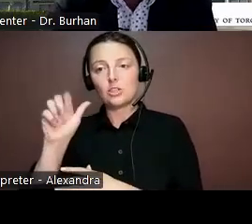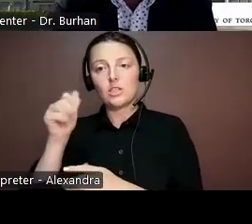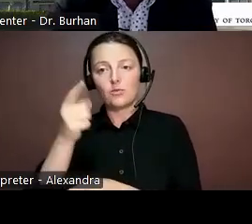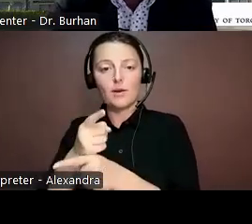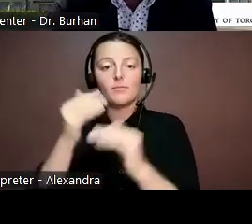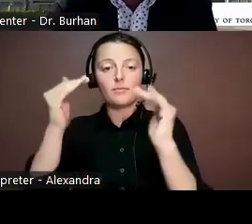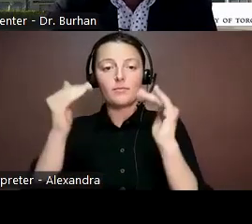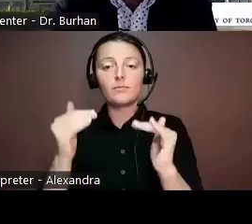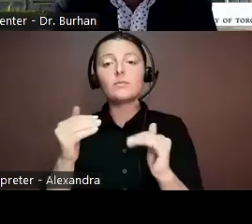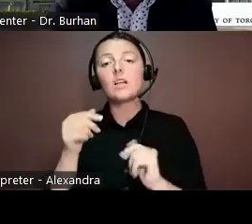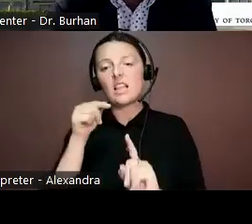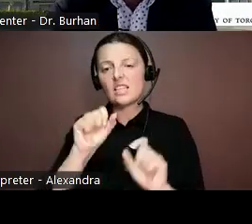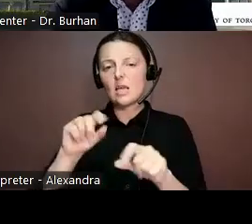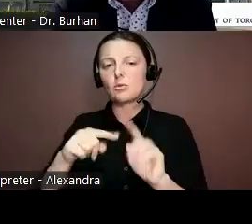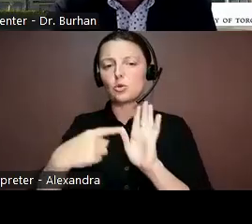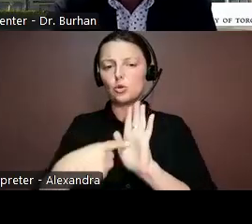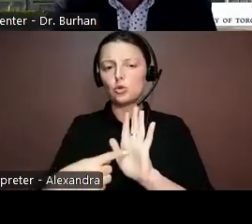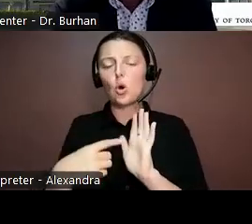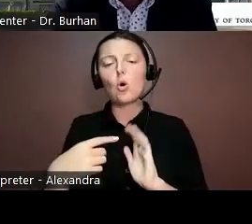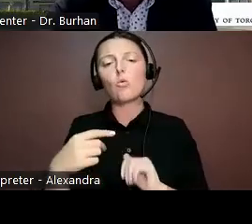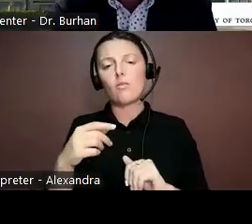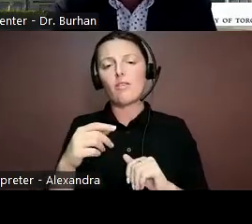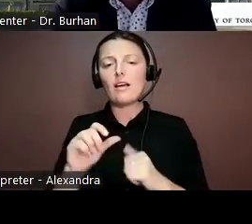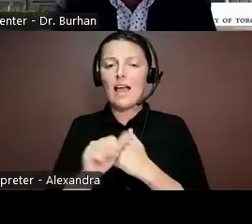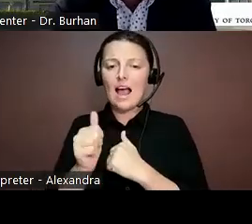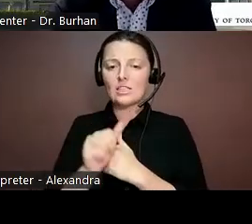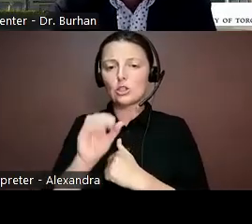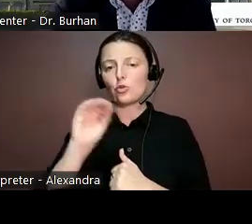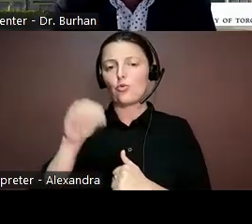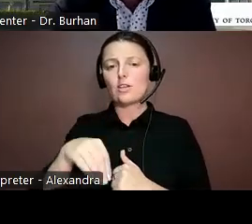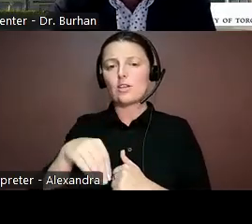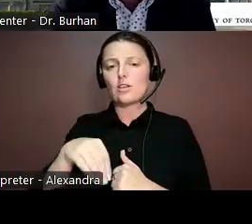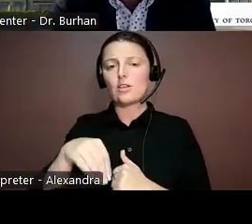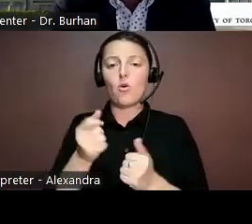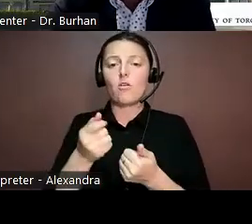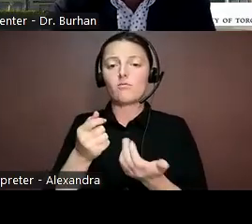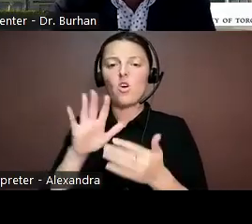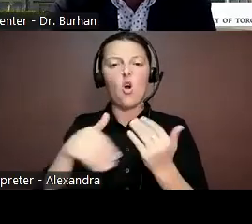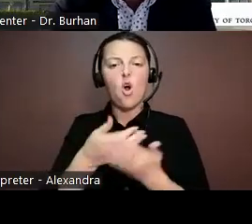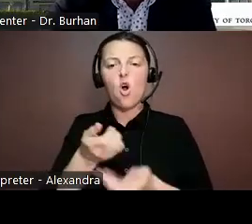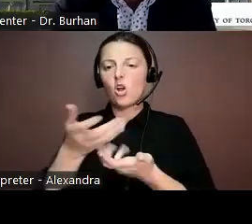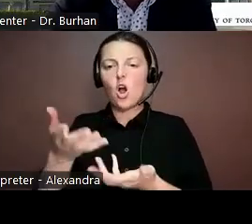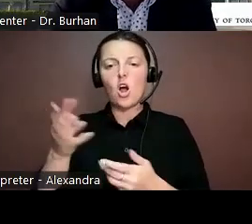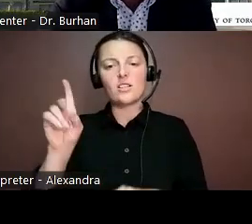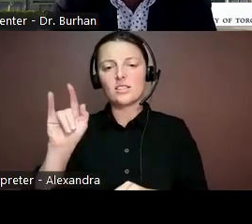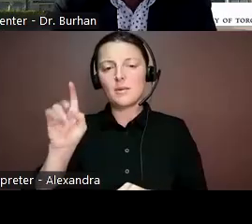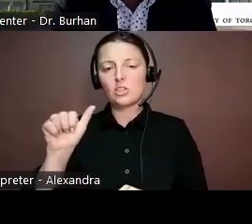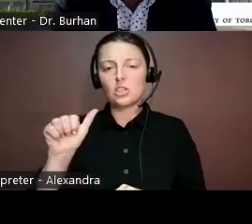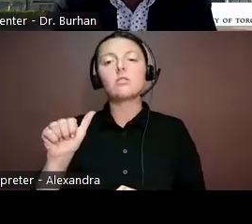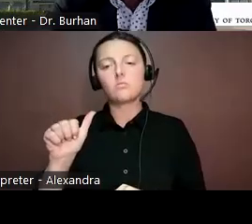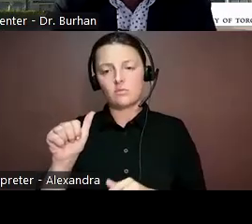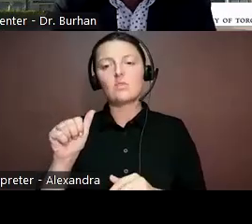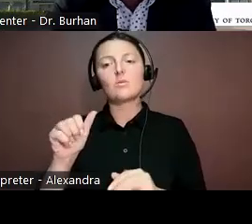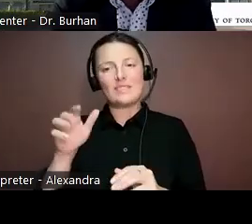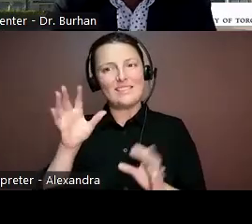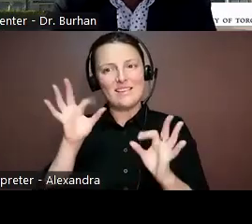all-cause dementia was definitely higher in late-life depression. So 1.8, kind of 80% higher. For Alzheimer's